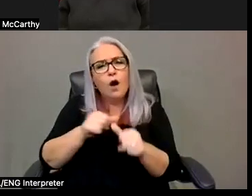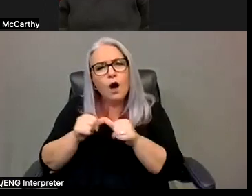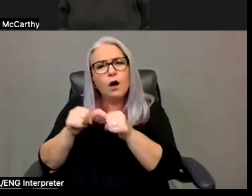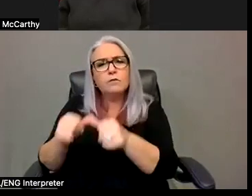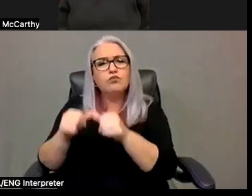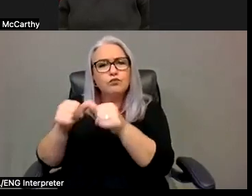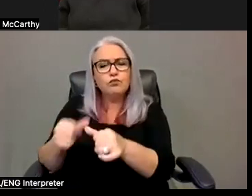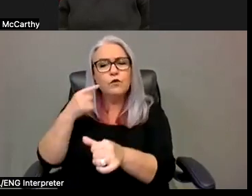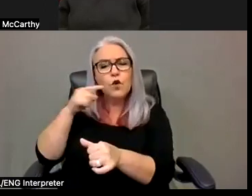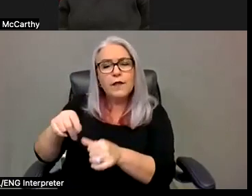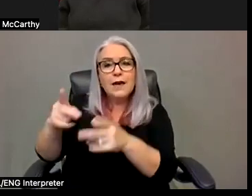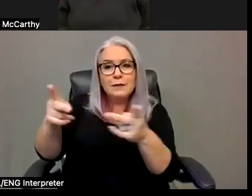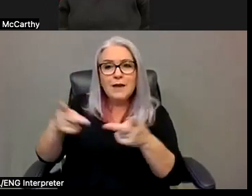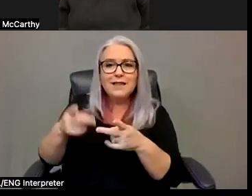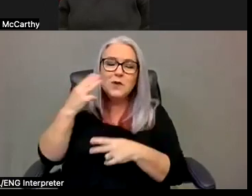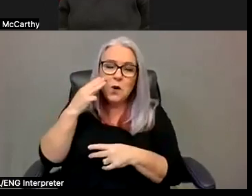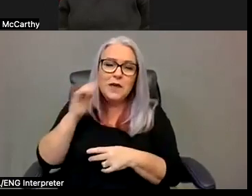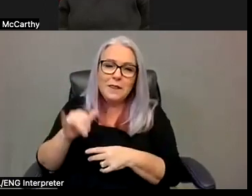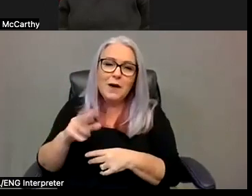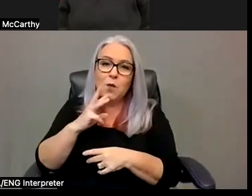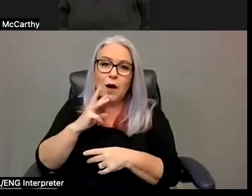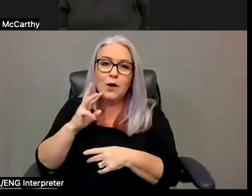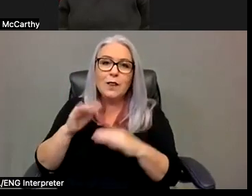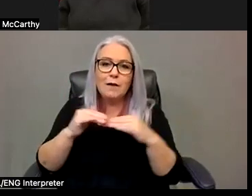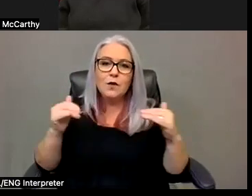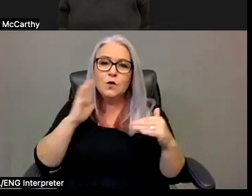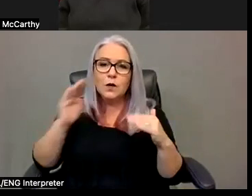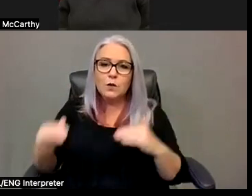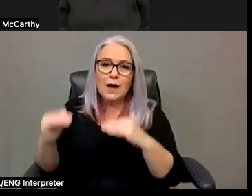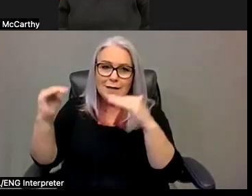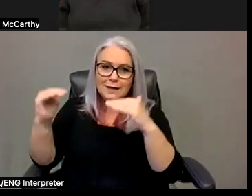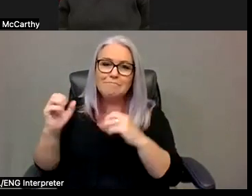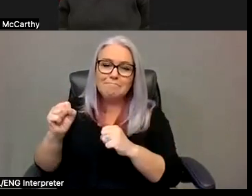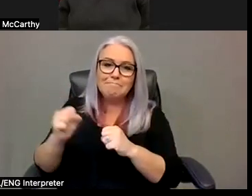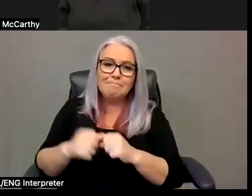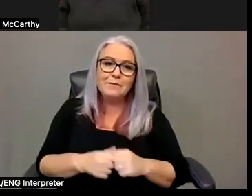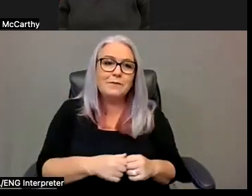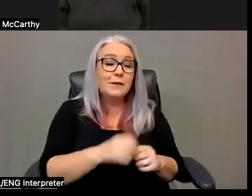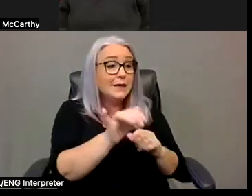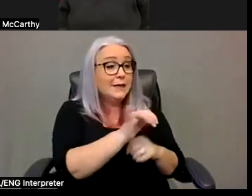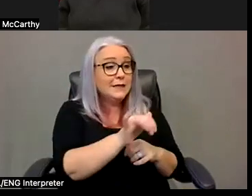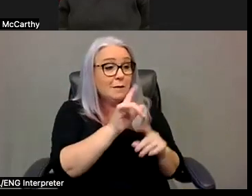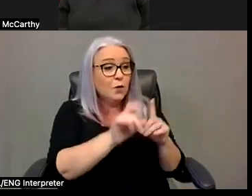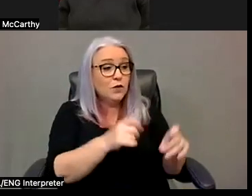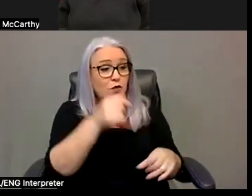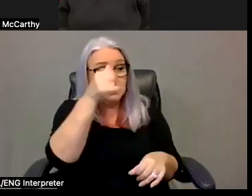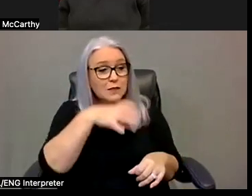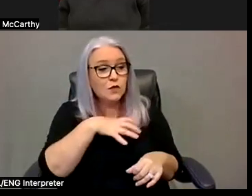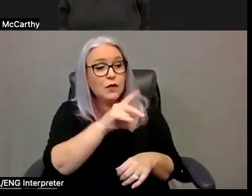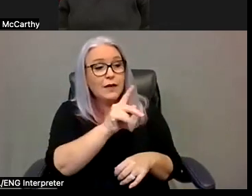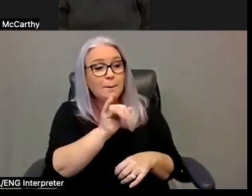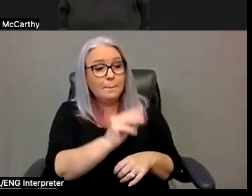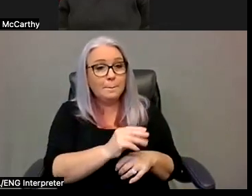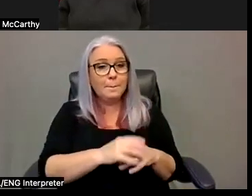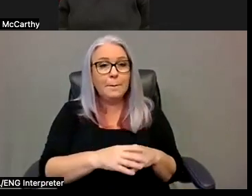the space, knowing that water levels will rise. Same question, Mr. Kim.